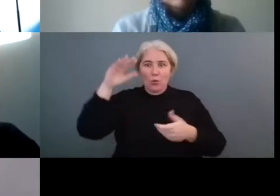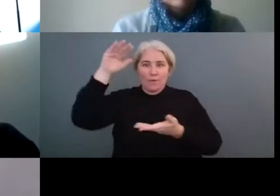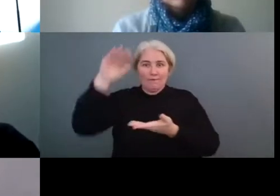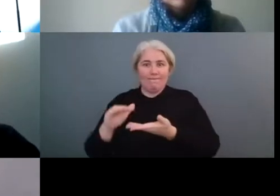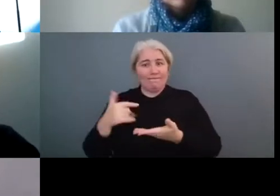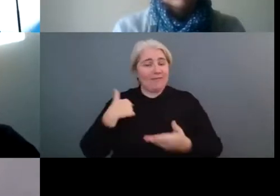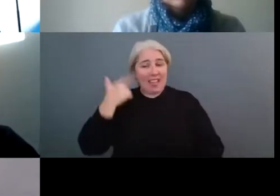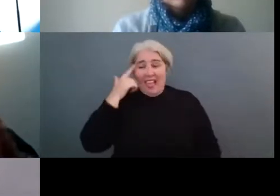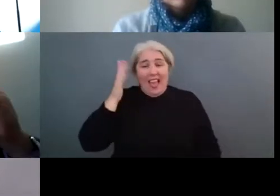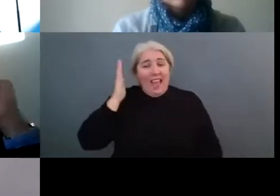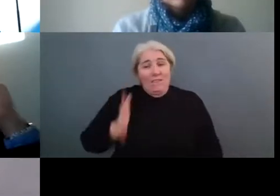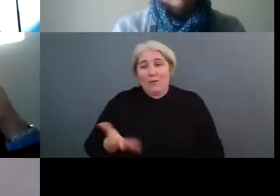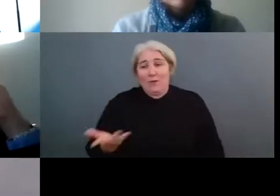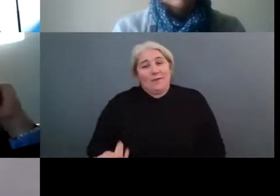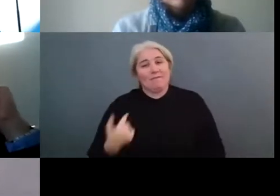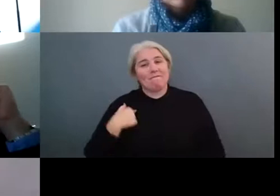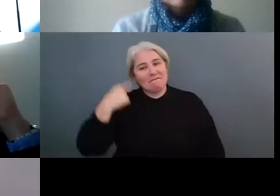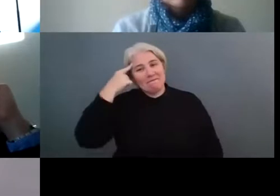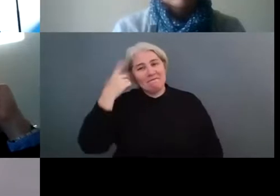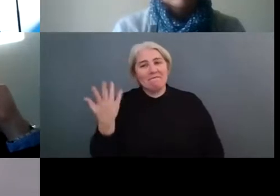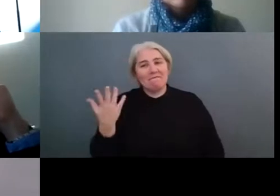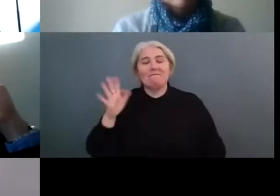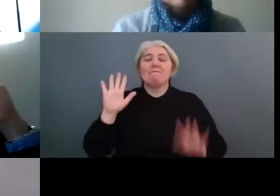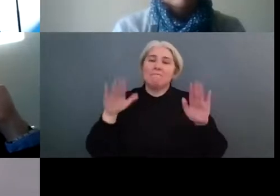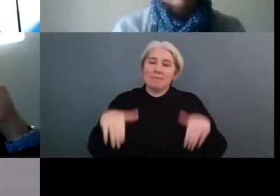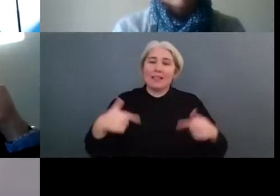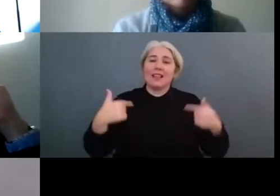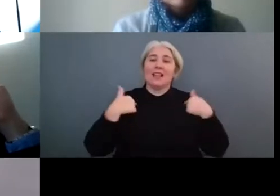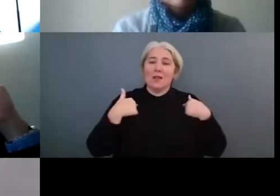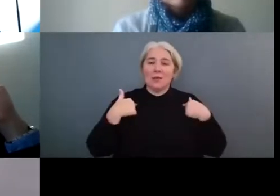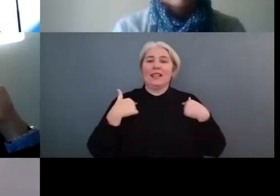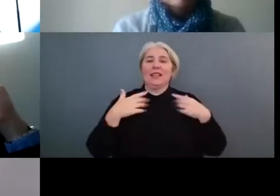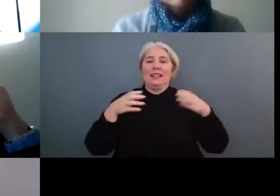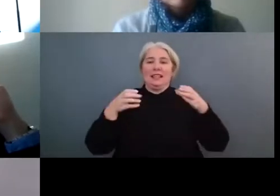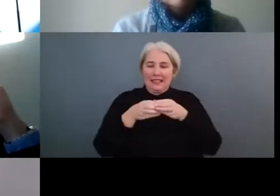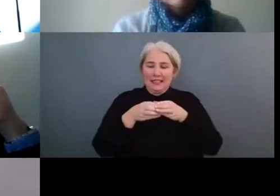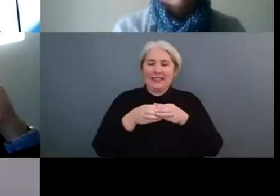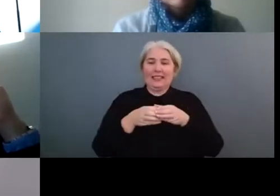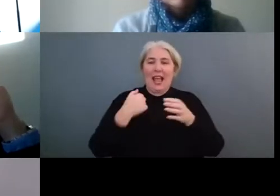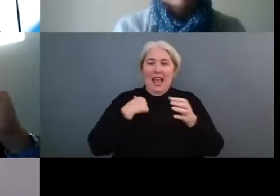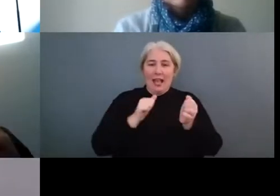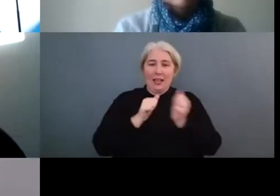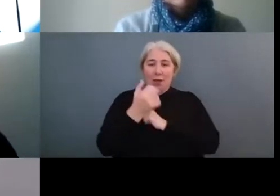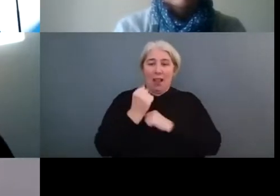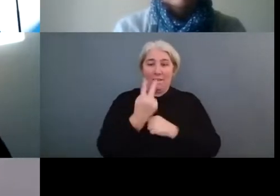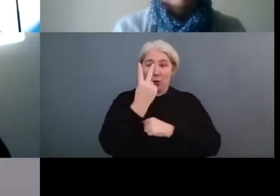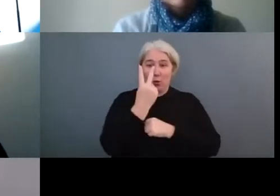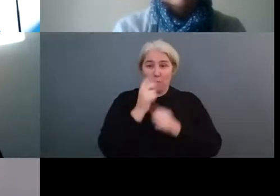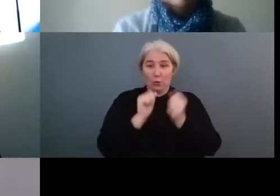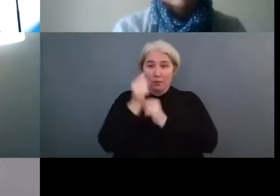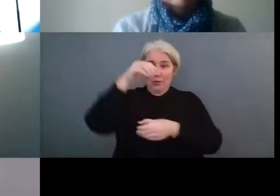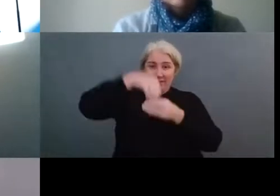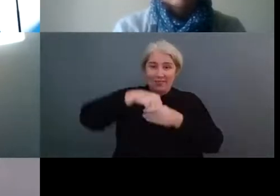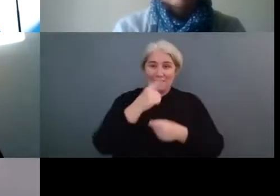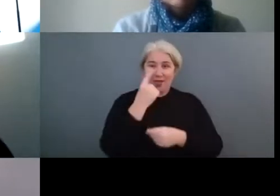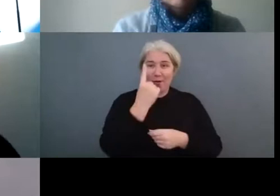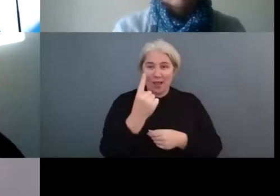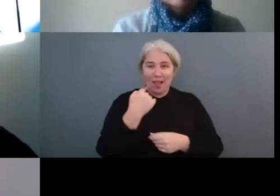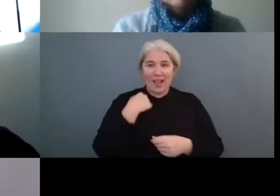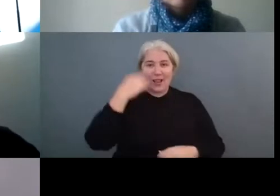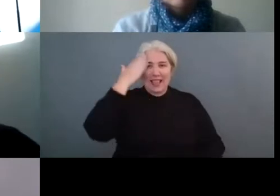that. But for us as an intersport, mobility is the most important